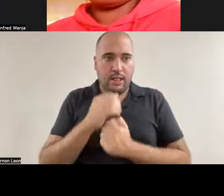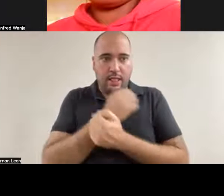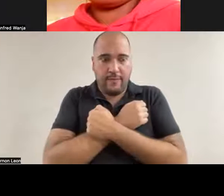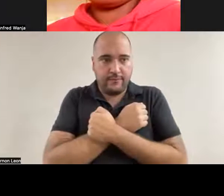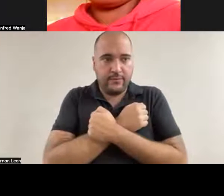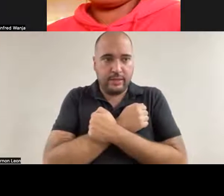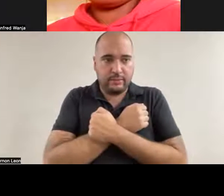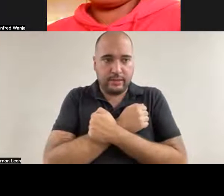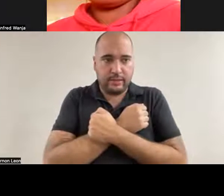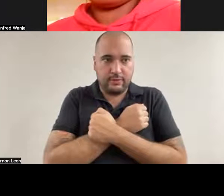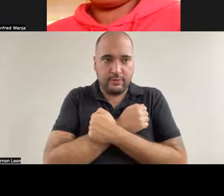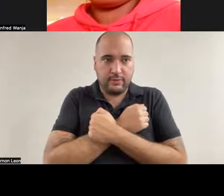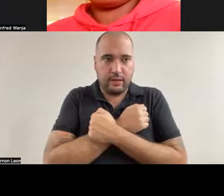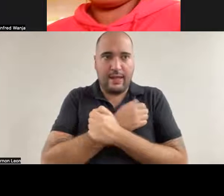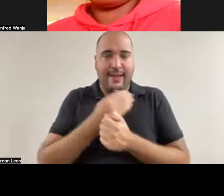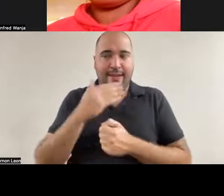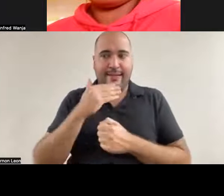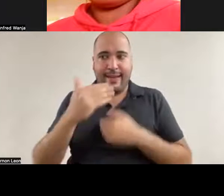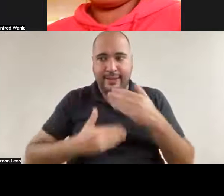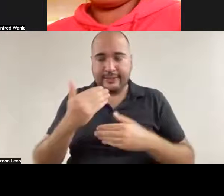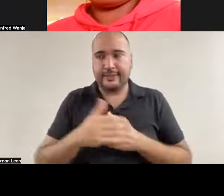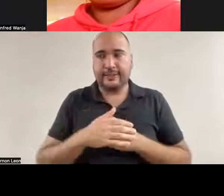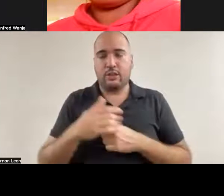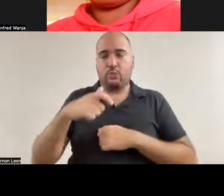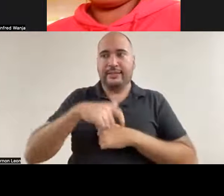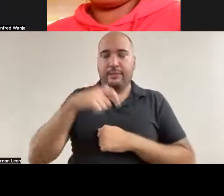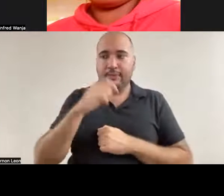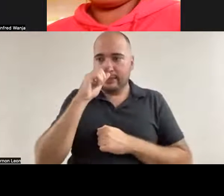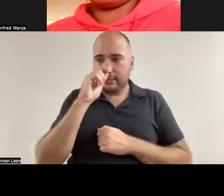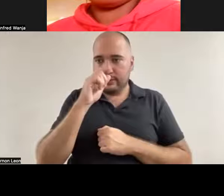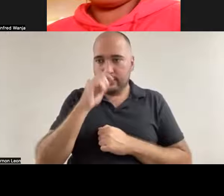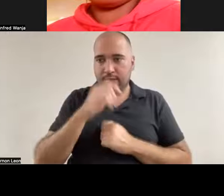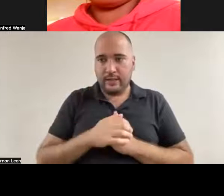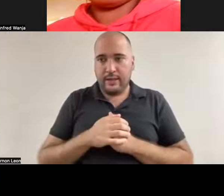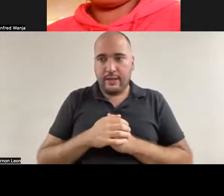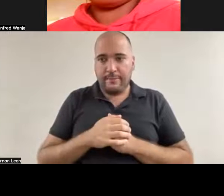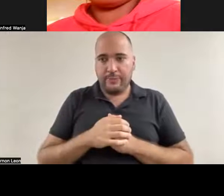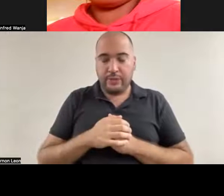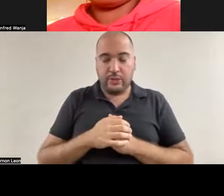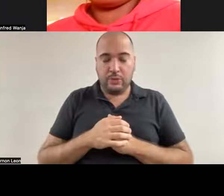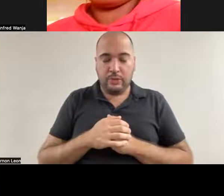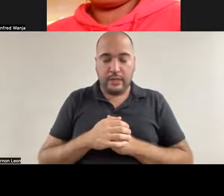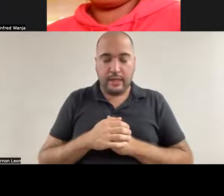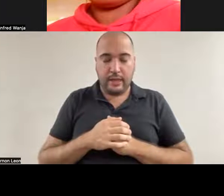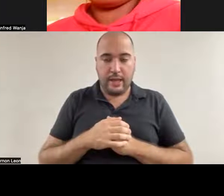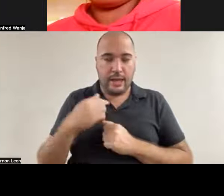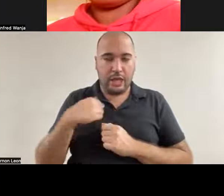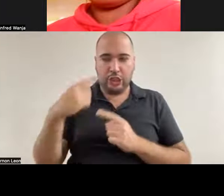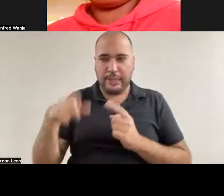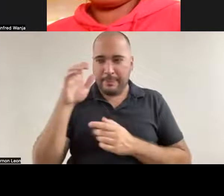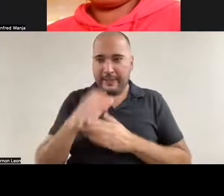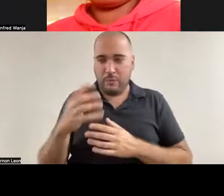and kindness. There were times I couldn't believe what I was